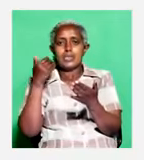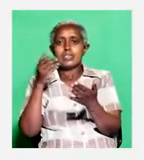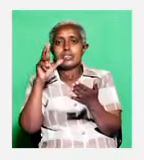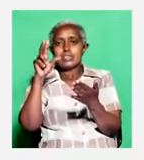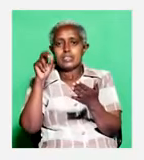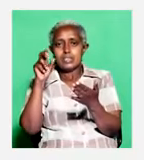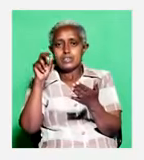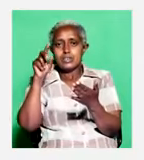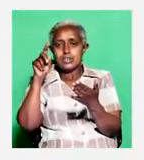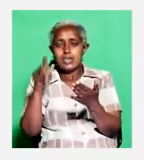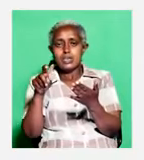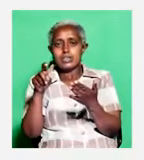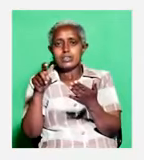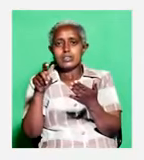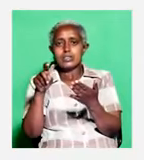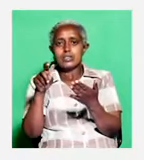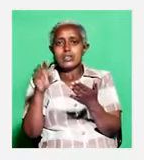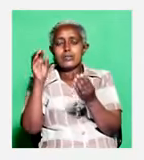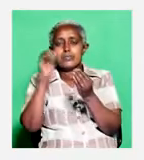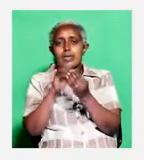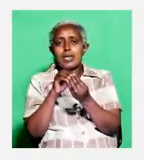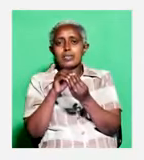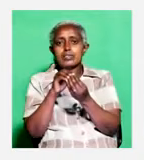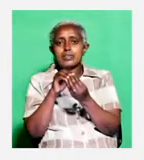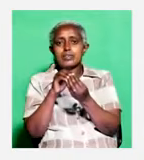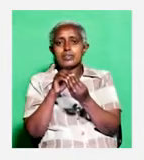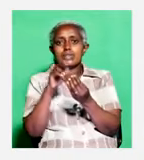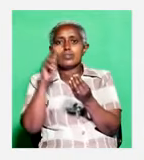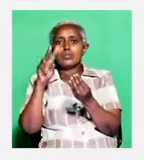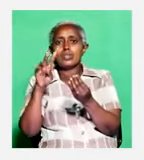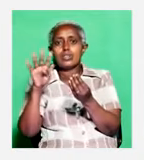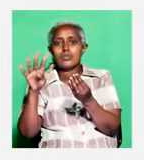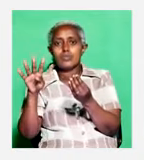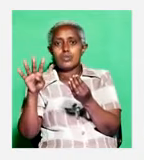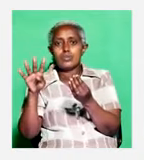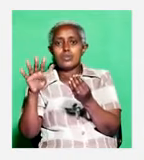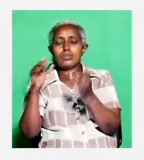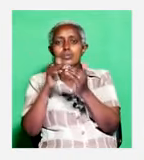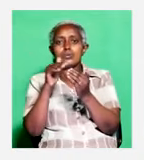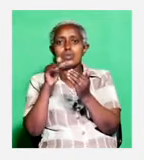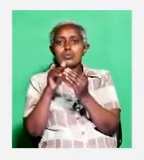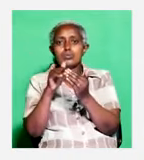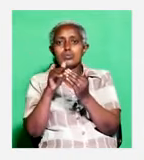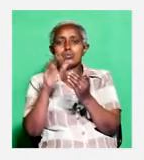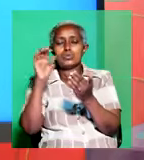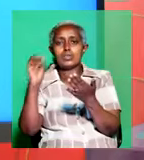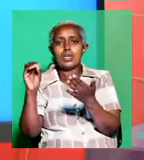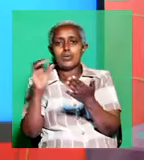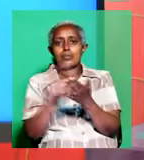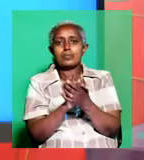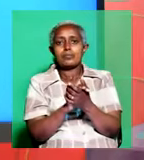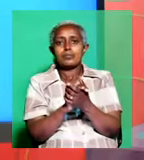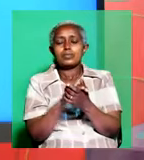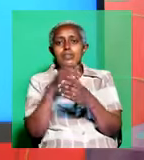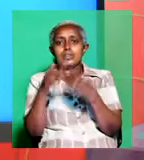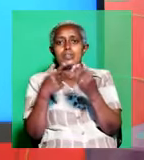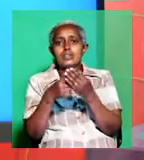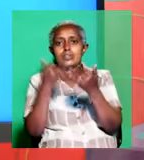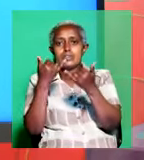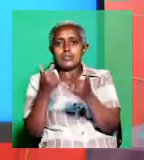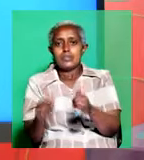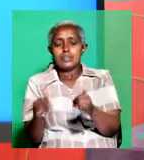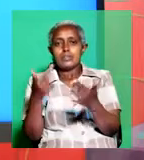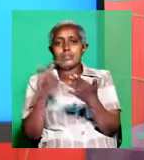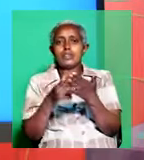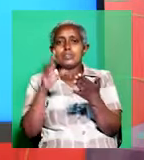minus 30x plus 24 is equal to 0. And then divide